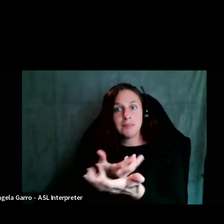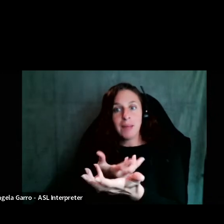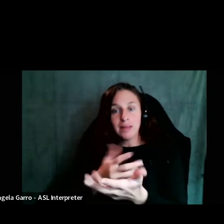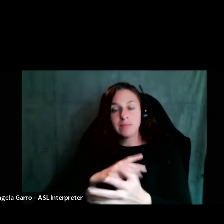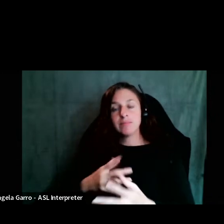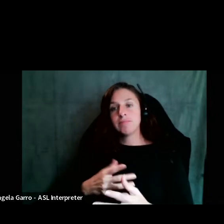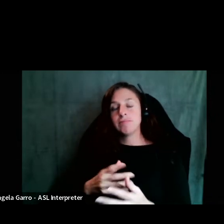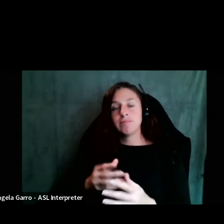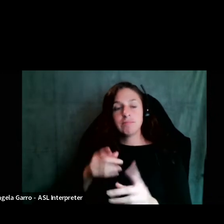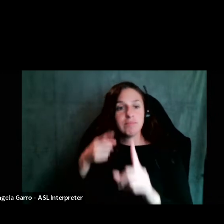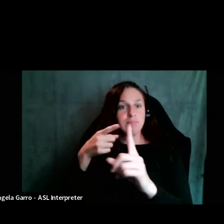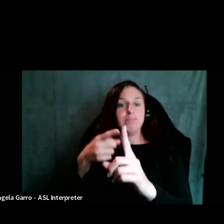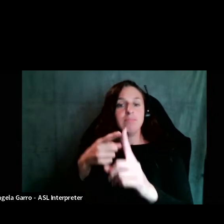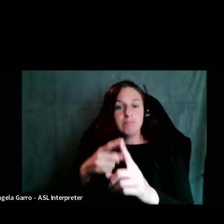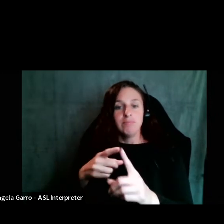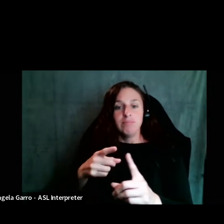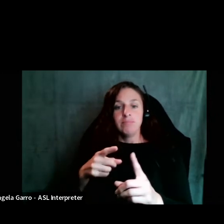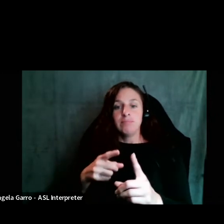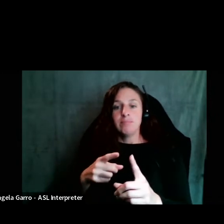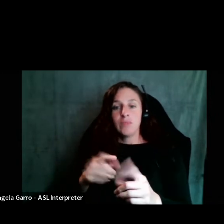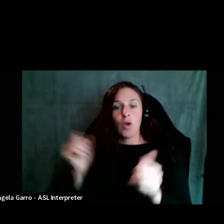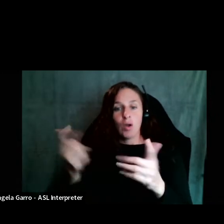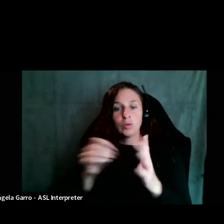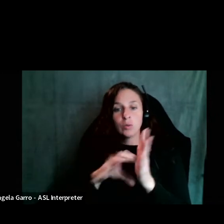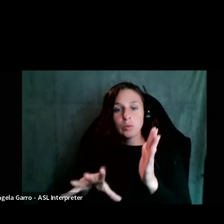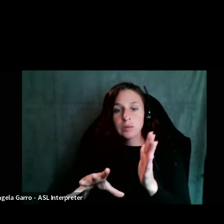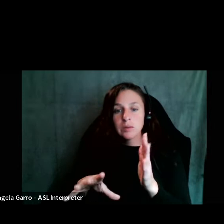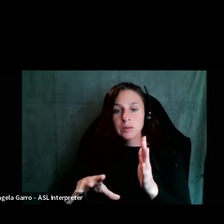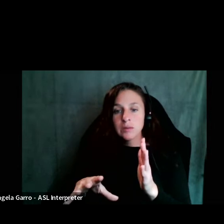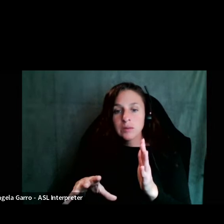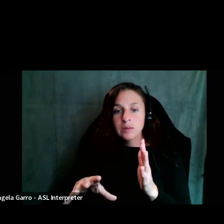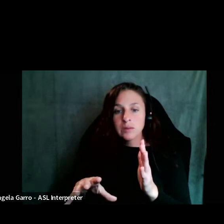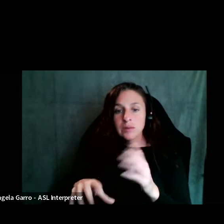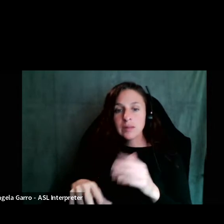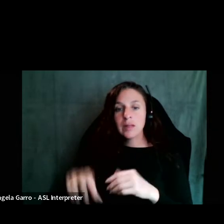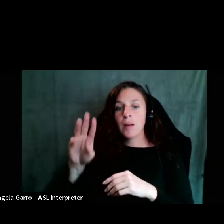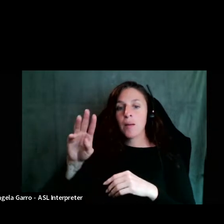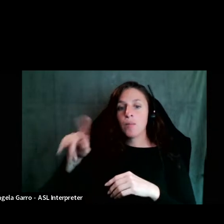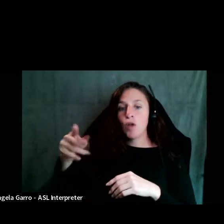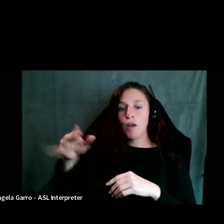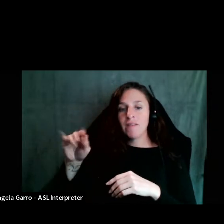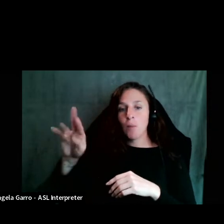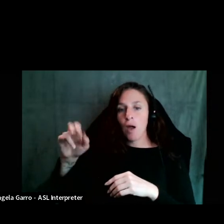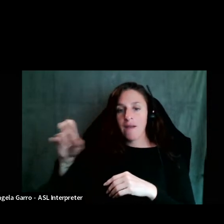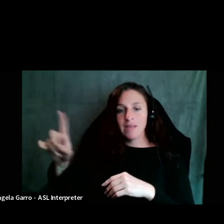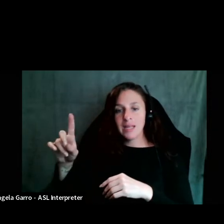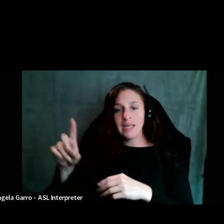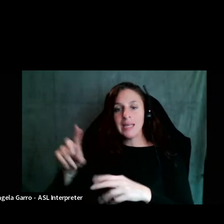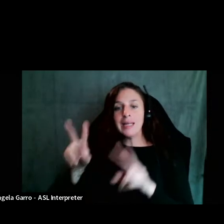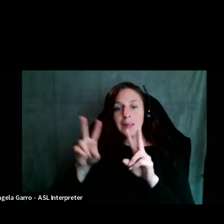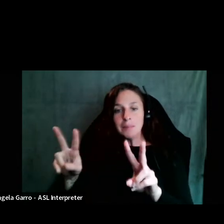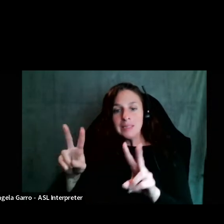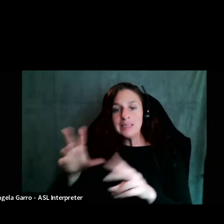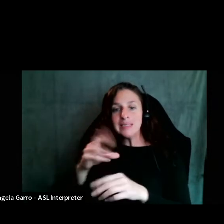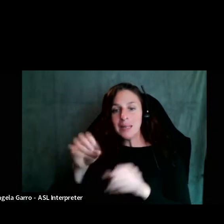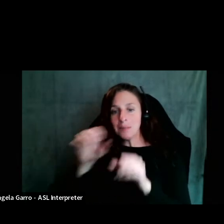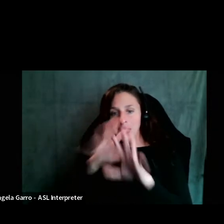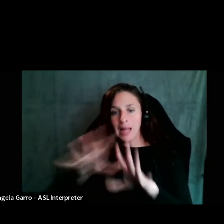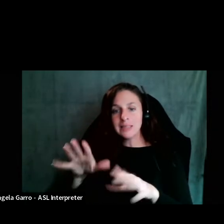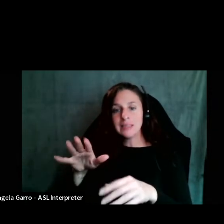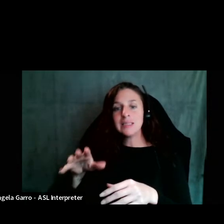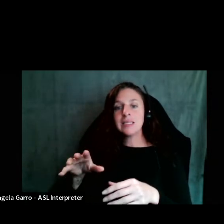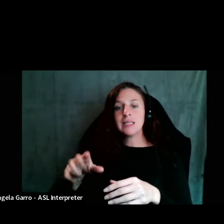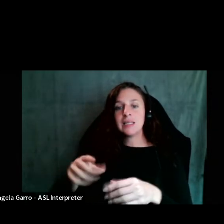By the way, the first word revealed to Prophet Muhammad sallallahu alaihi wasallam, peace and blessings upon him, in the final testament of the Holy Quran is the